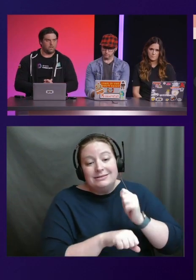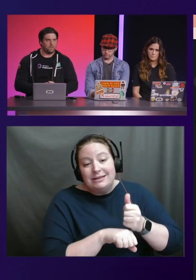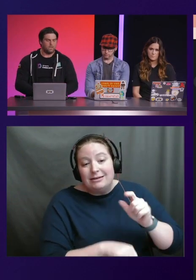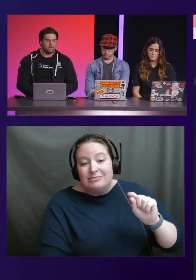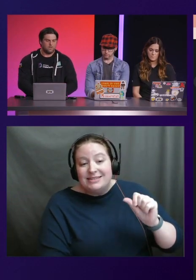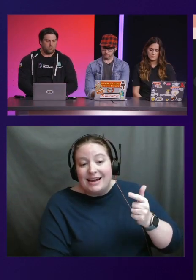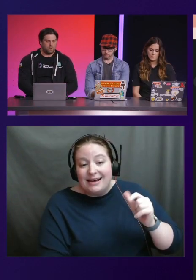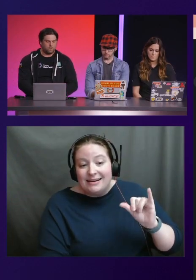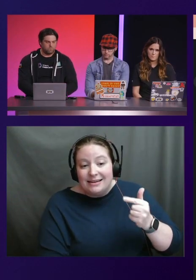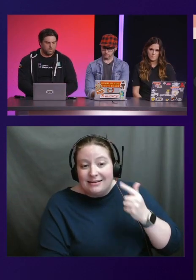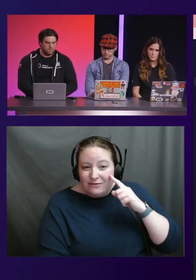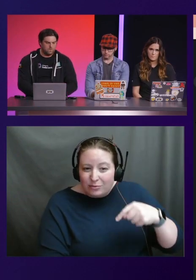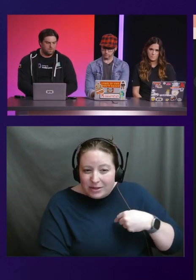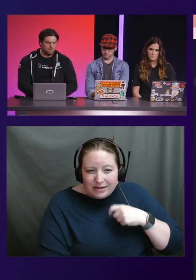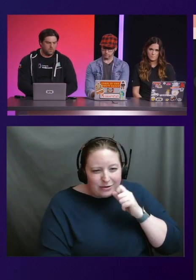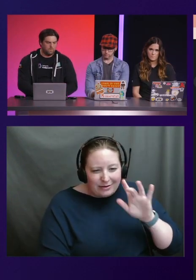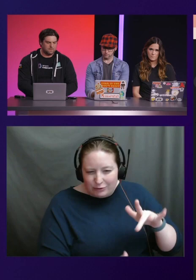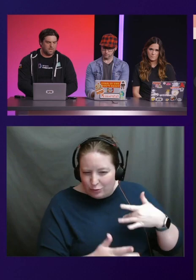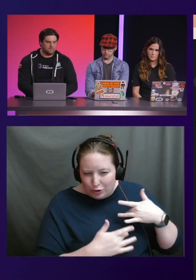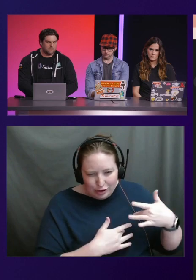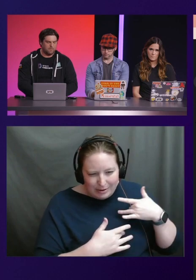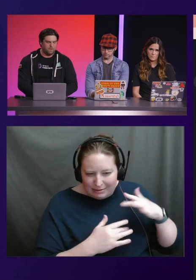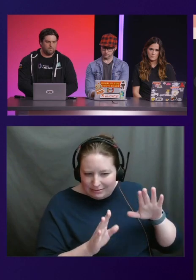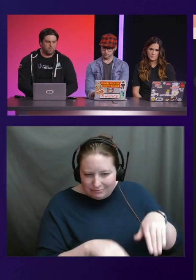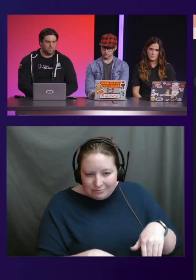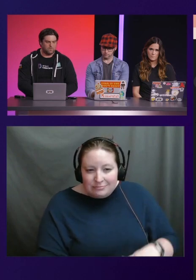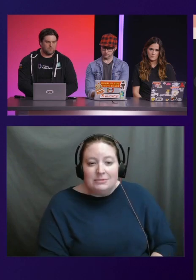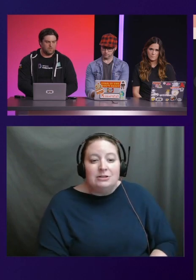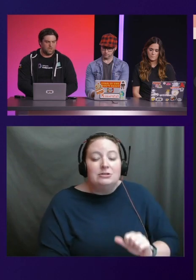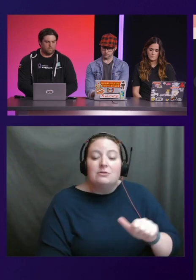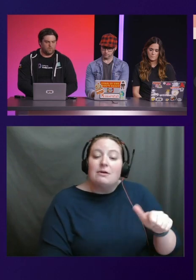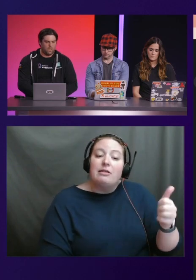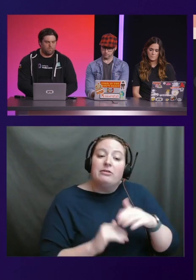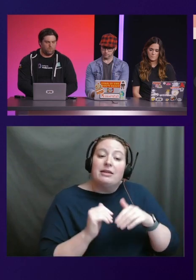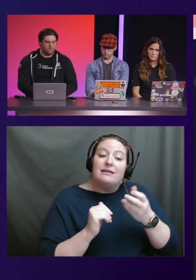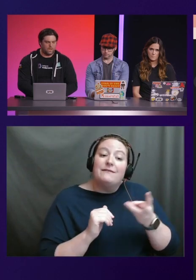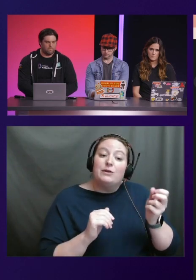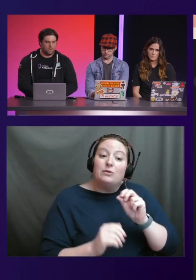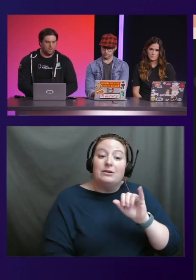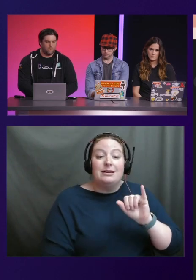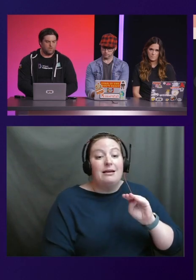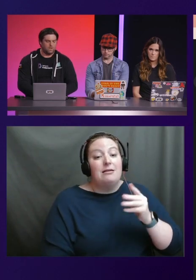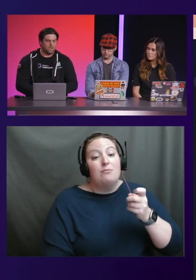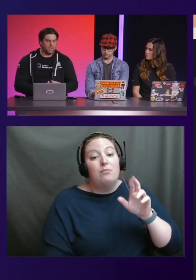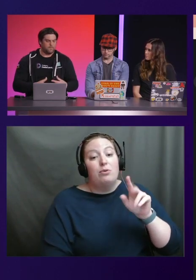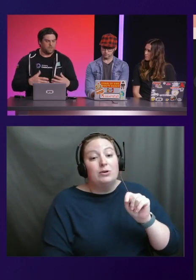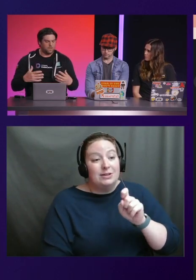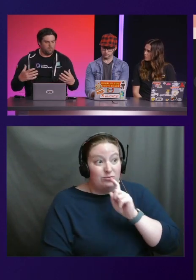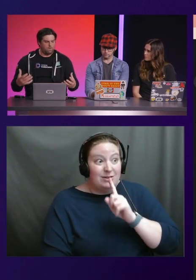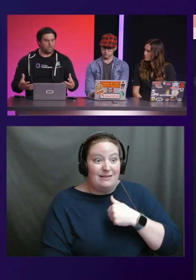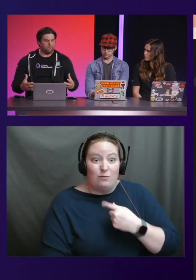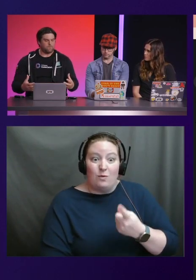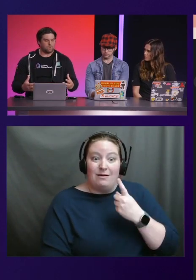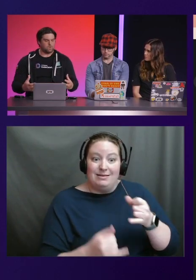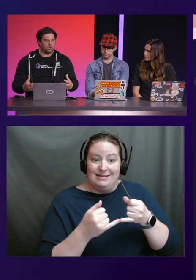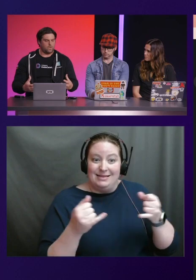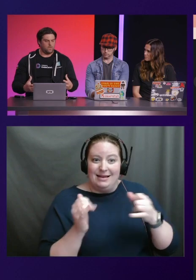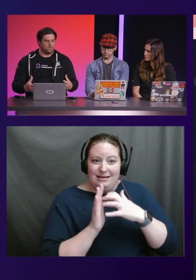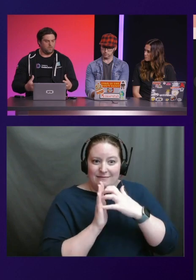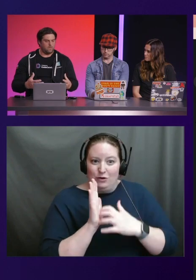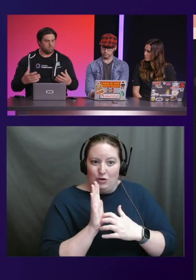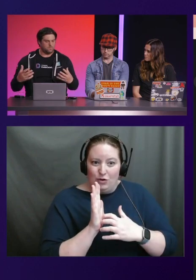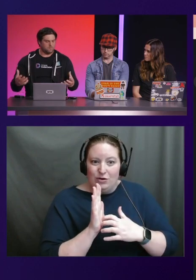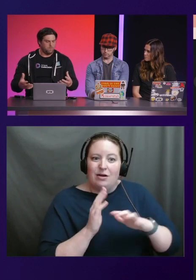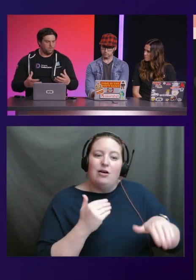worry about it. So with this, really, besides a couple imports, I really have one line of code, and I'm going to get all the infrastructure I